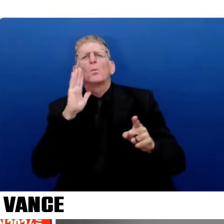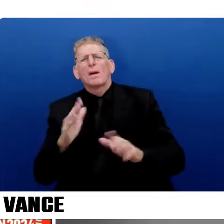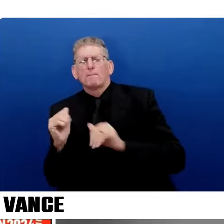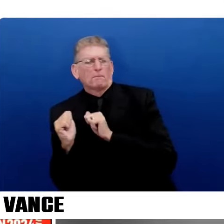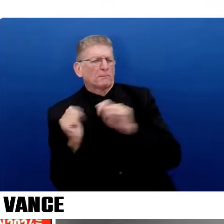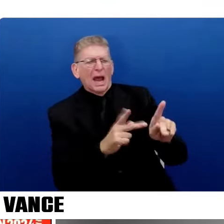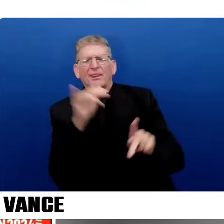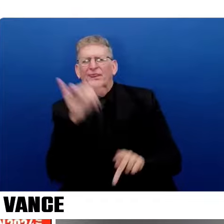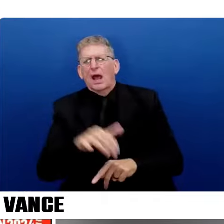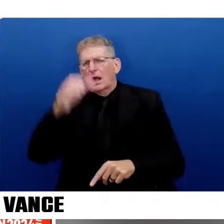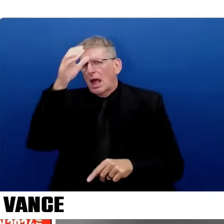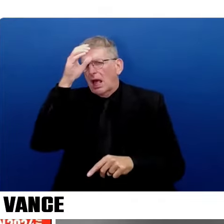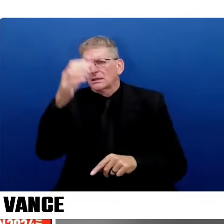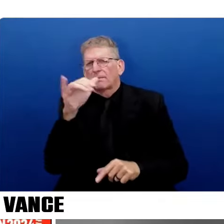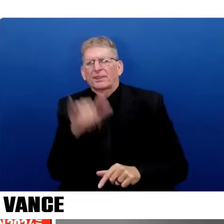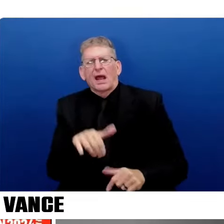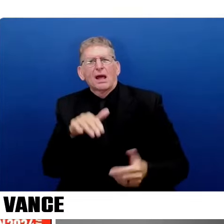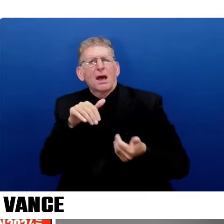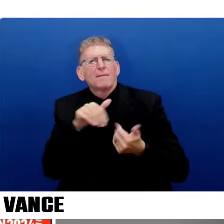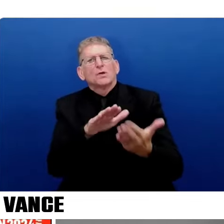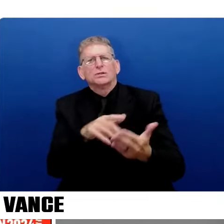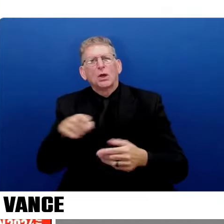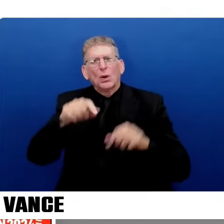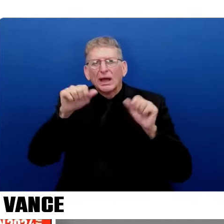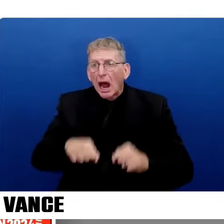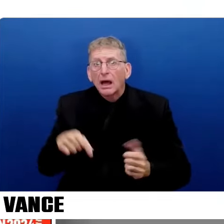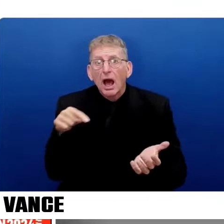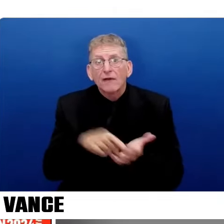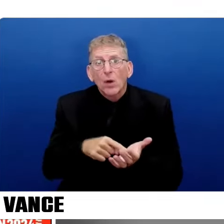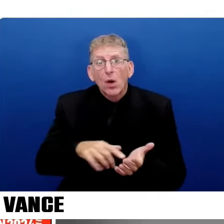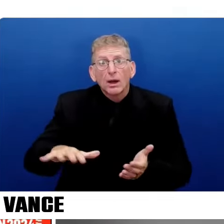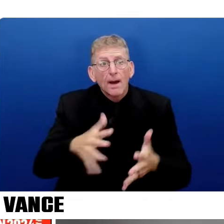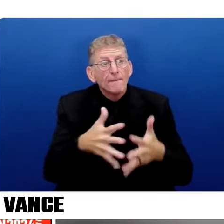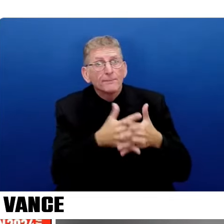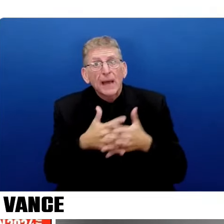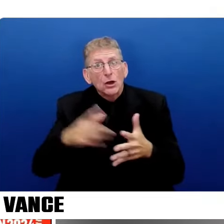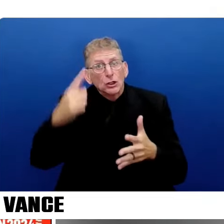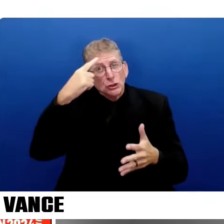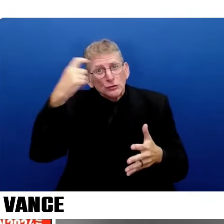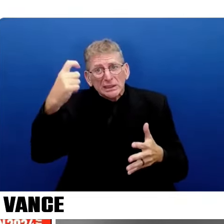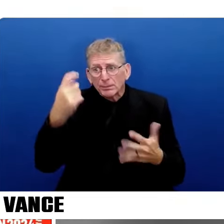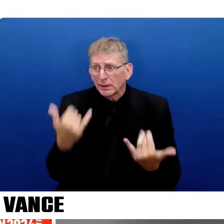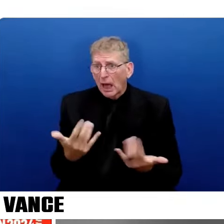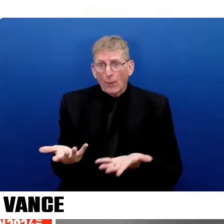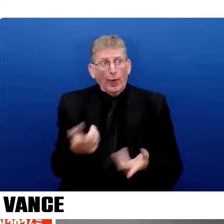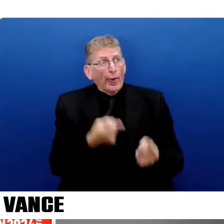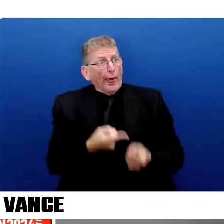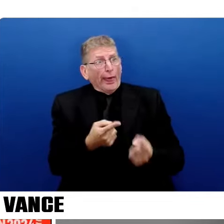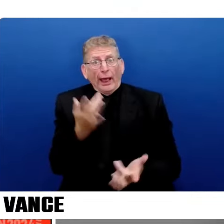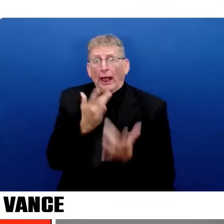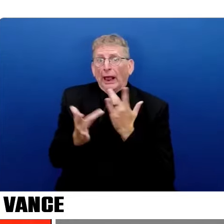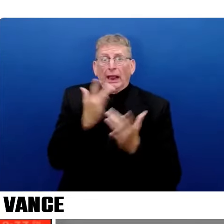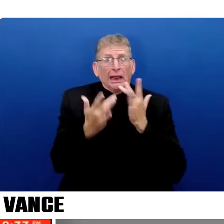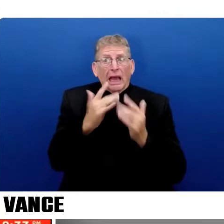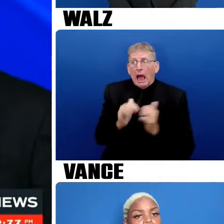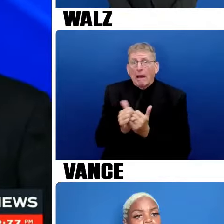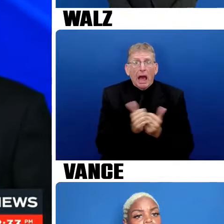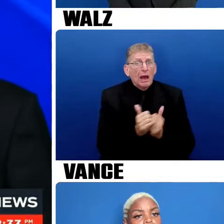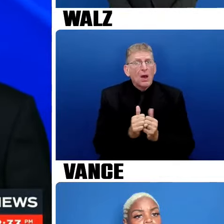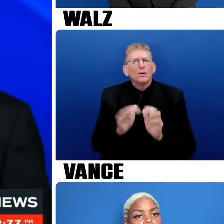you are struggling. I know a lot of you are worried about paying the bills. It's going to stop when Donald Trump brings back common sense to this country. Governor, do you